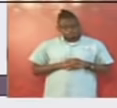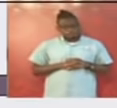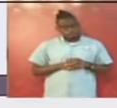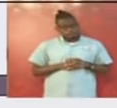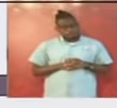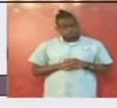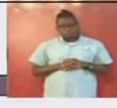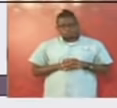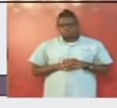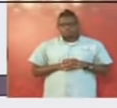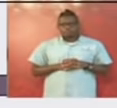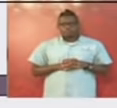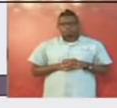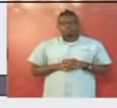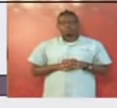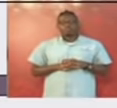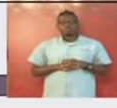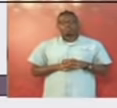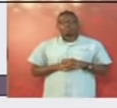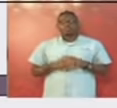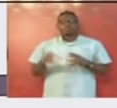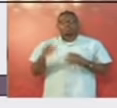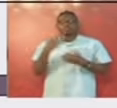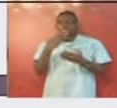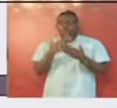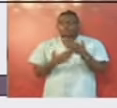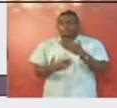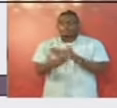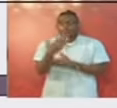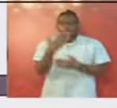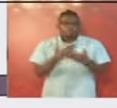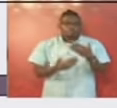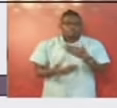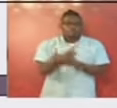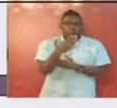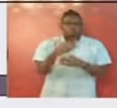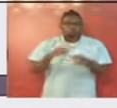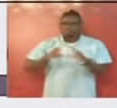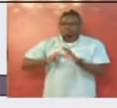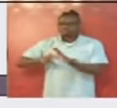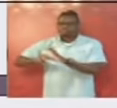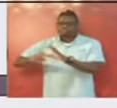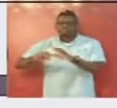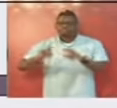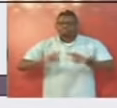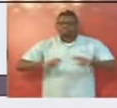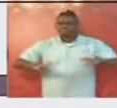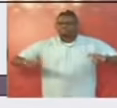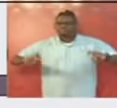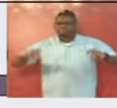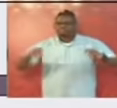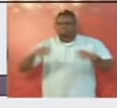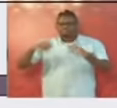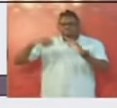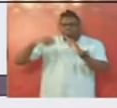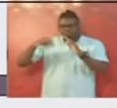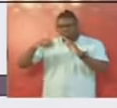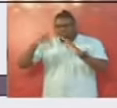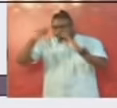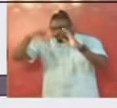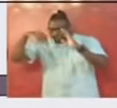moderator, and good morning to the panel, the members of the media, and our viewers and